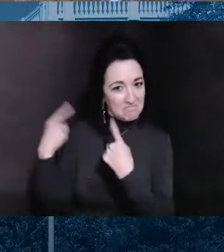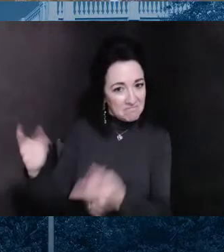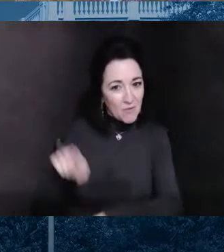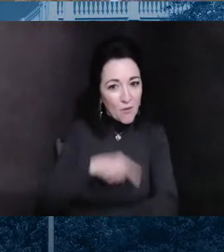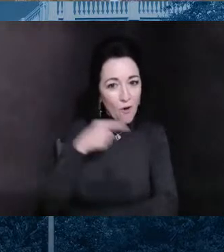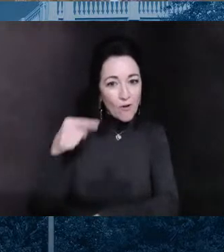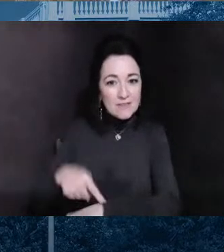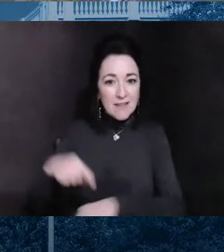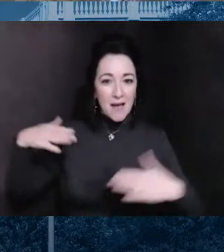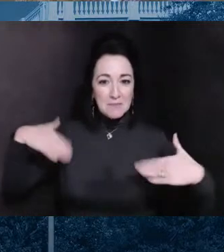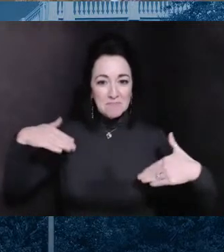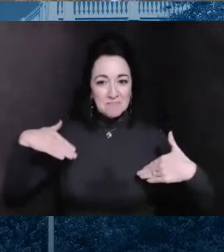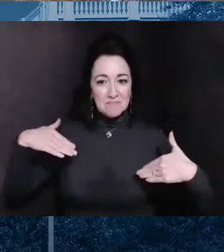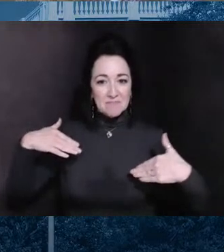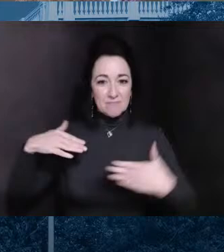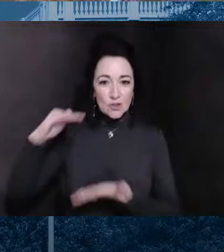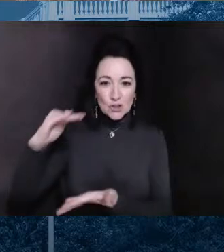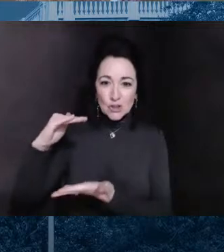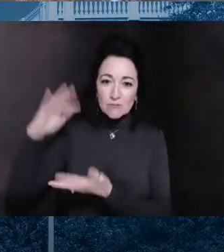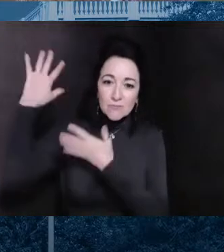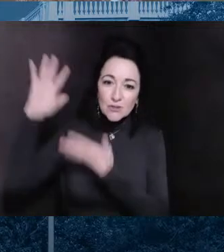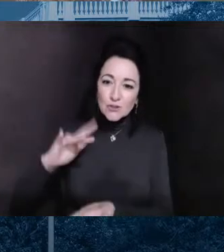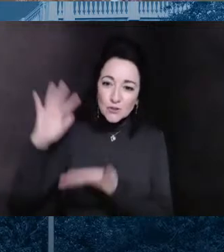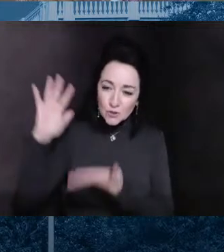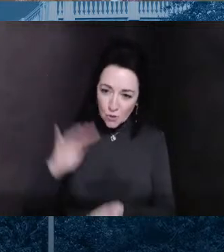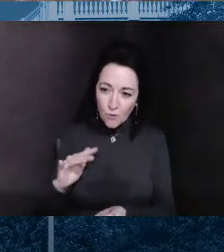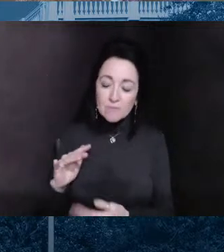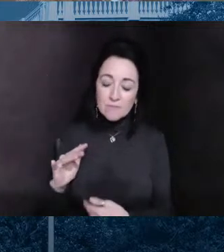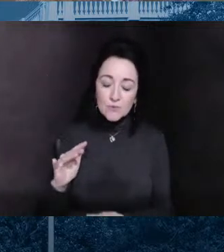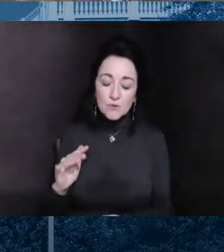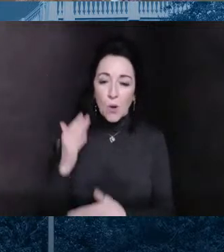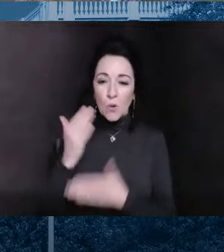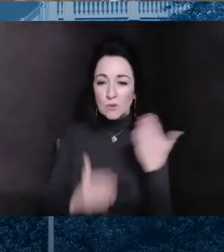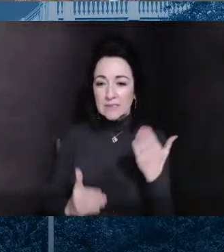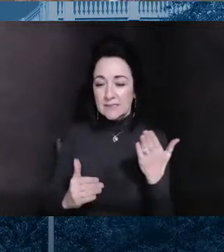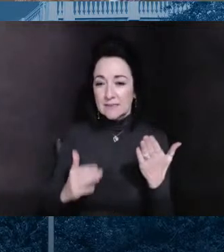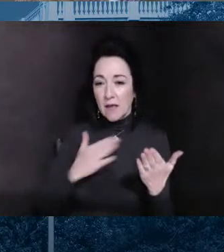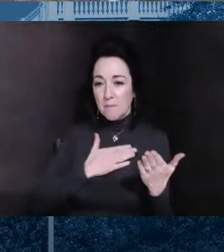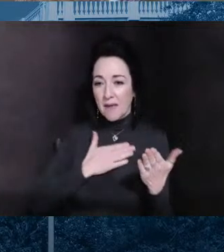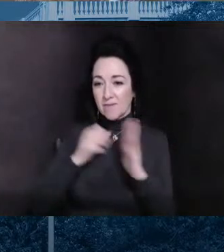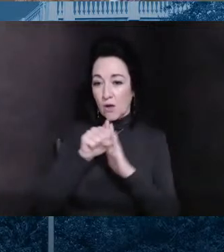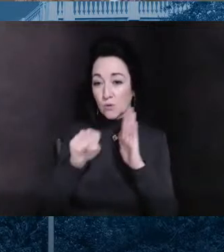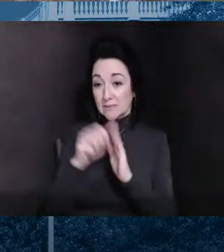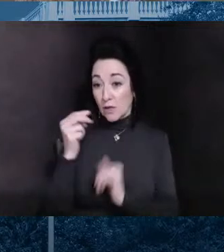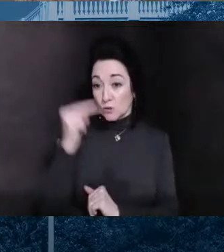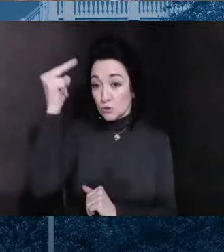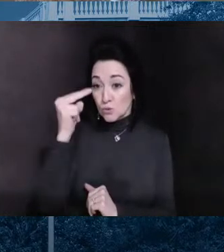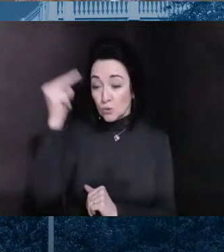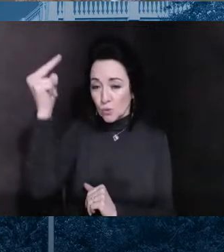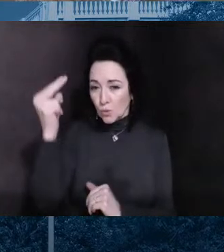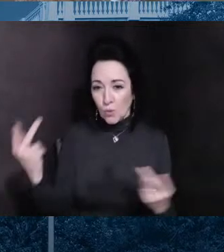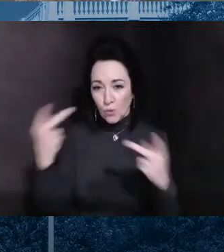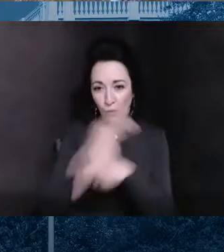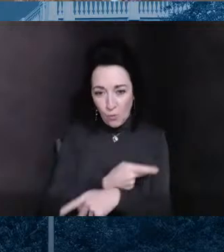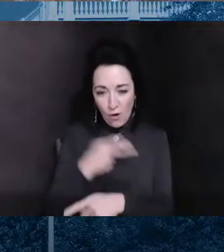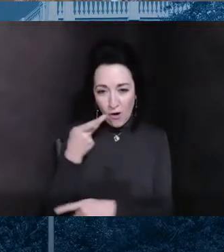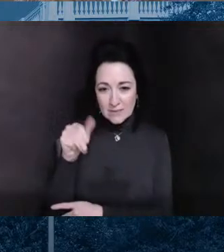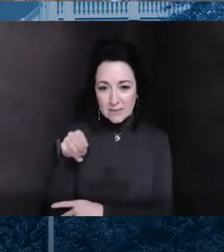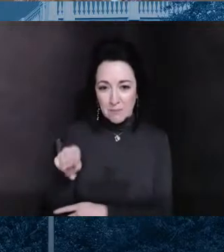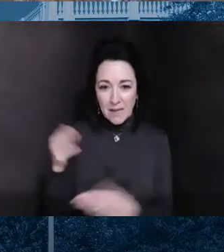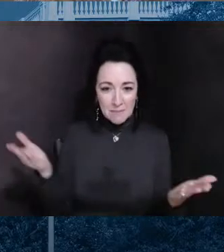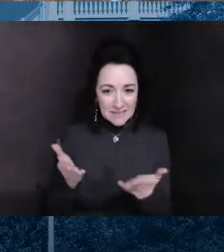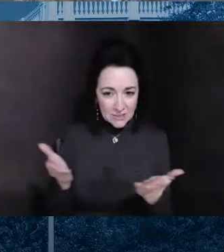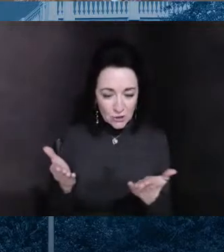course impacted states to the north of us much more than it did to us. We have Pam as well,